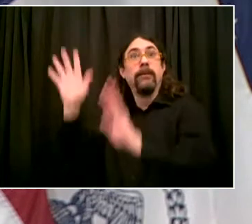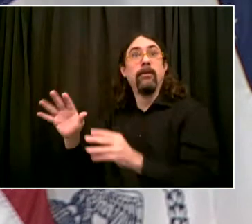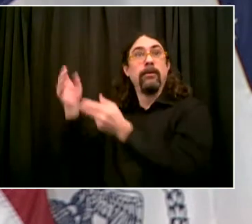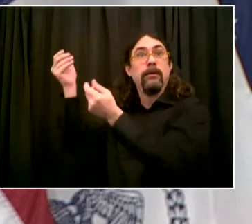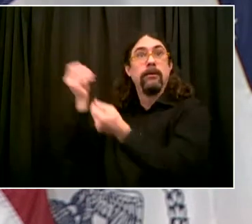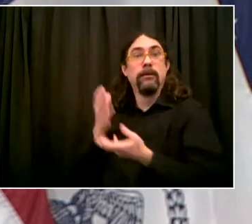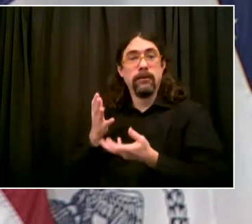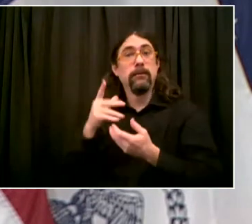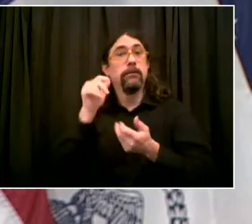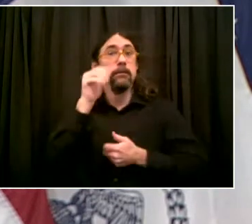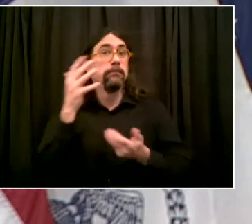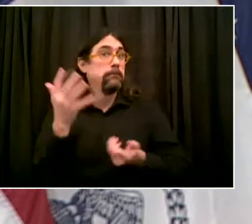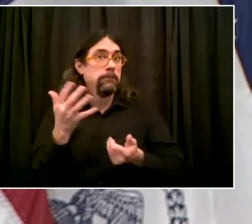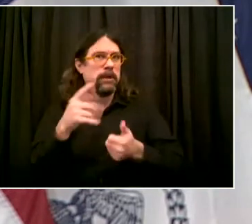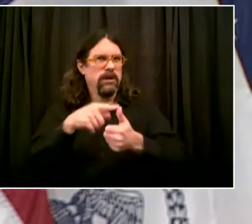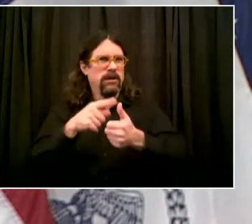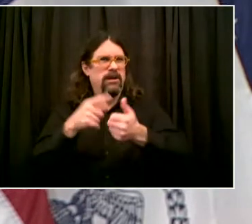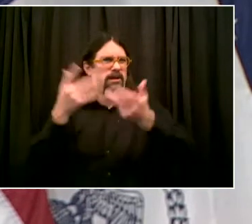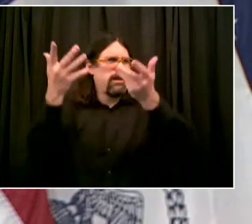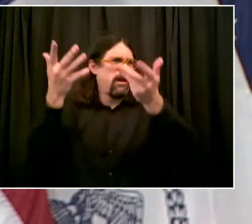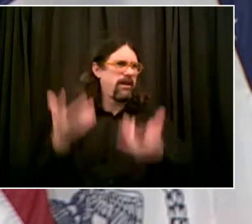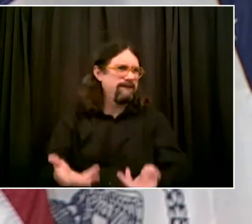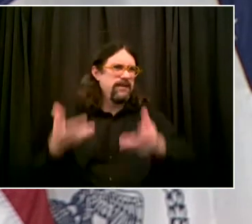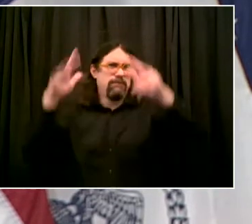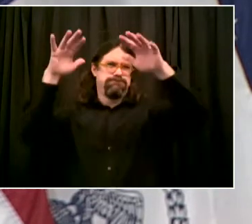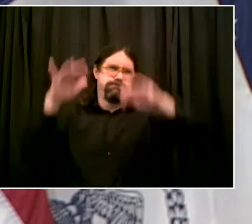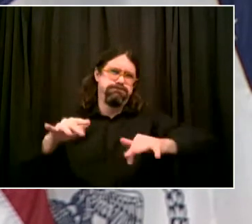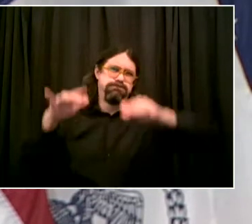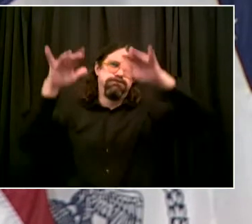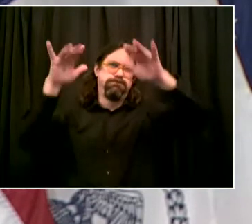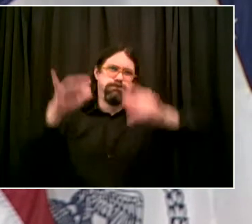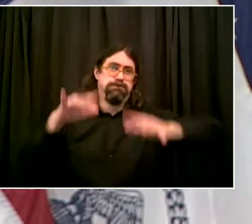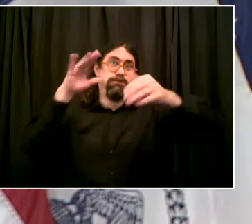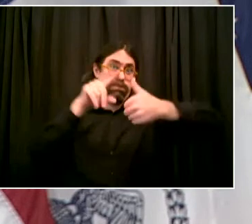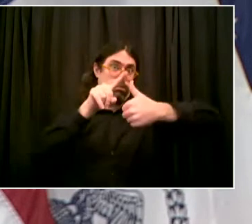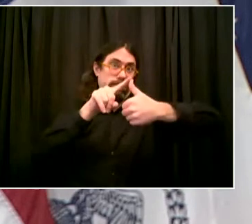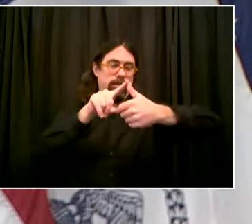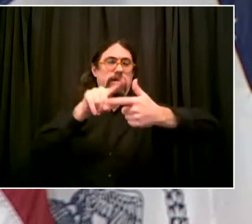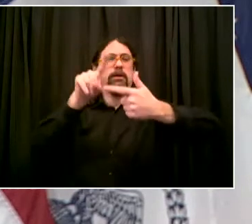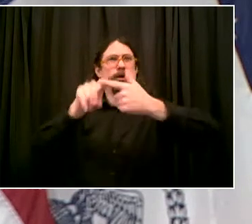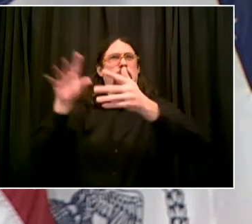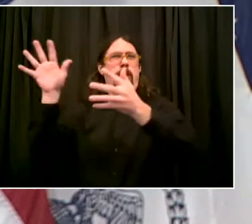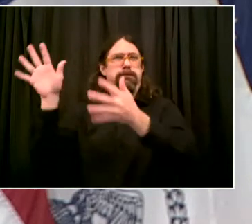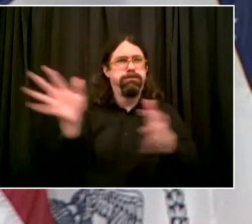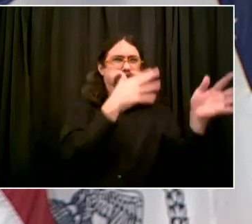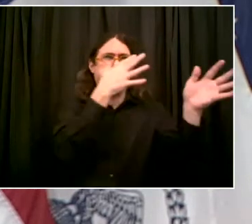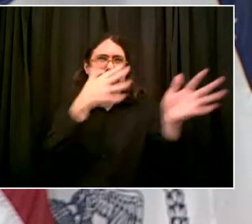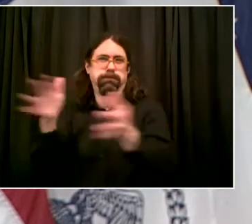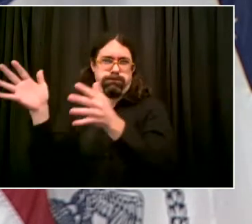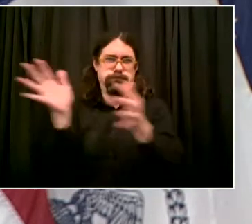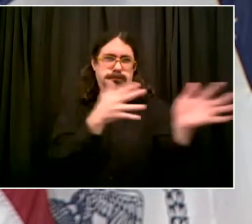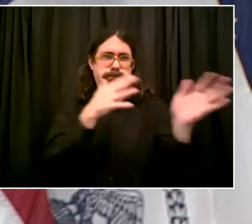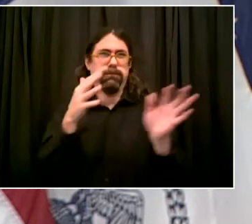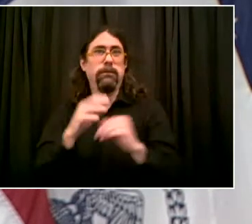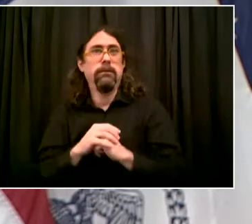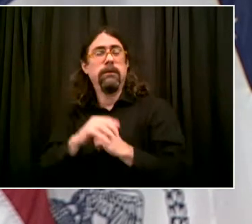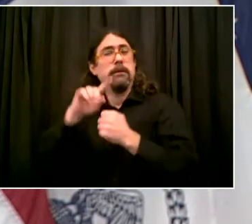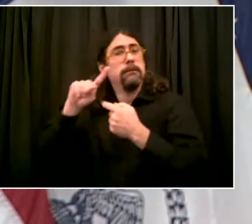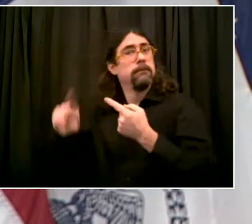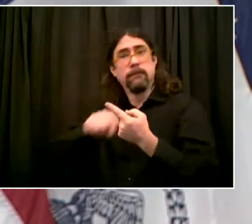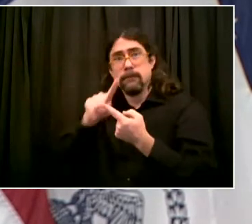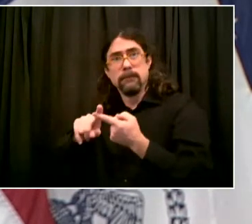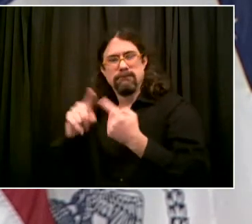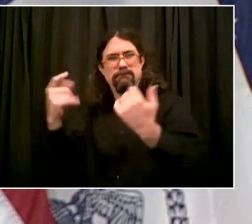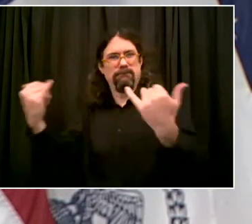much worse going into Monday. So we could see some beginning as early as 7 p.m.